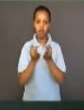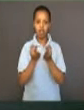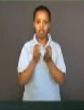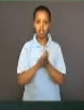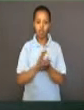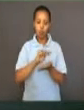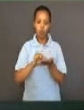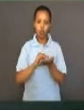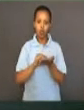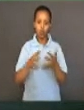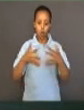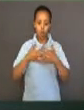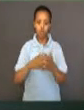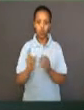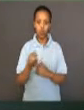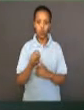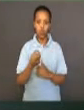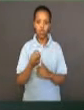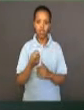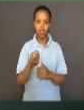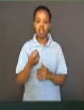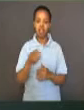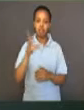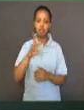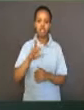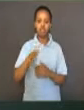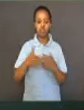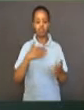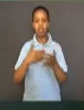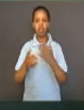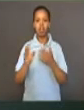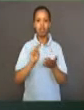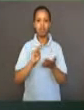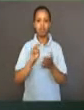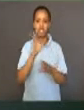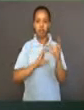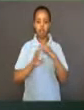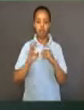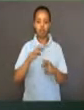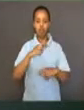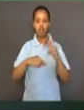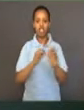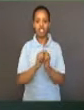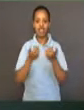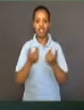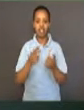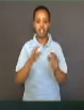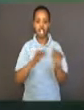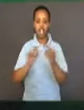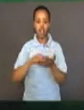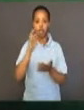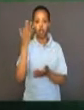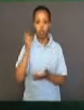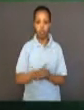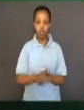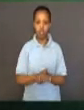complex molecules arose from simple chemical reactions.